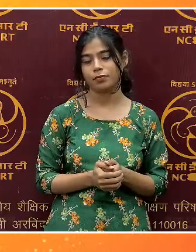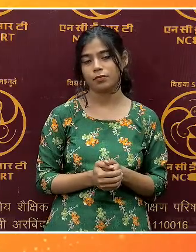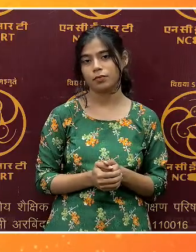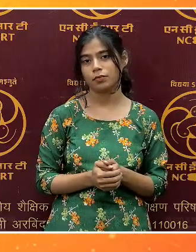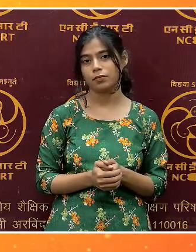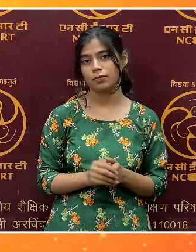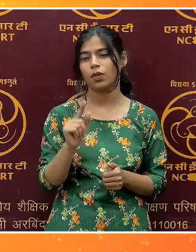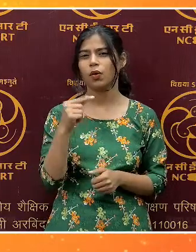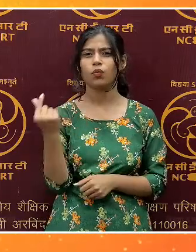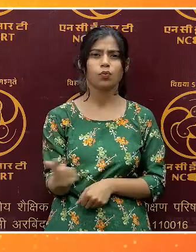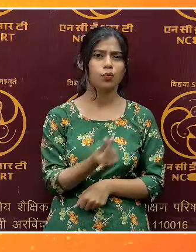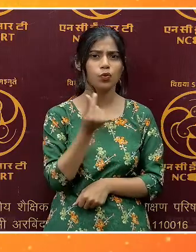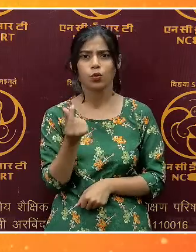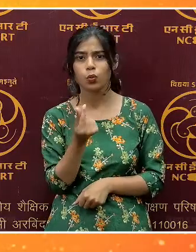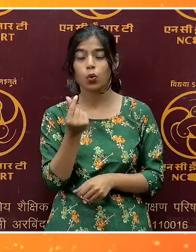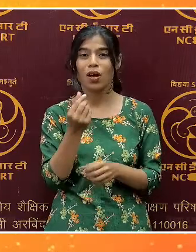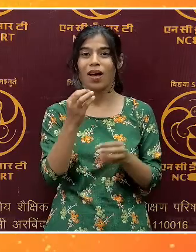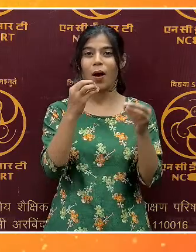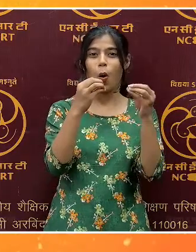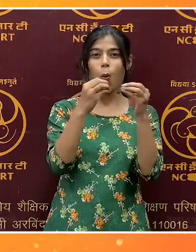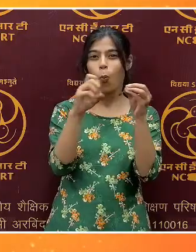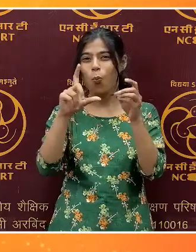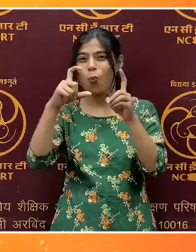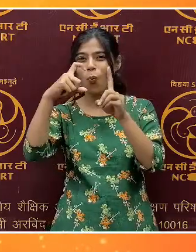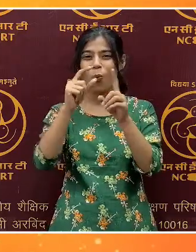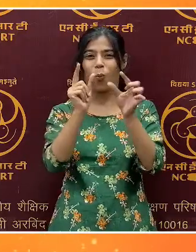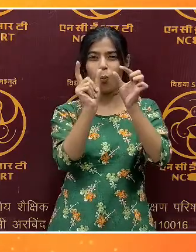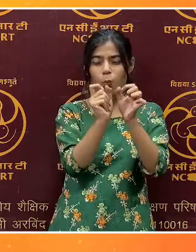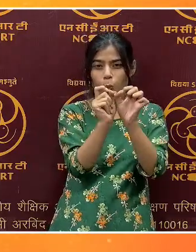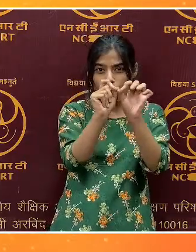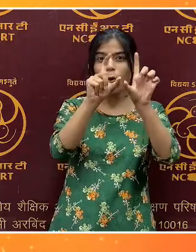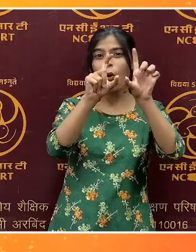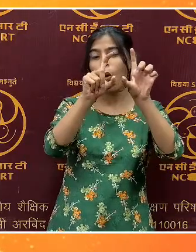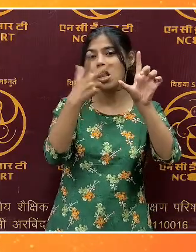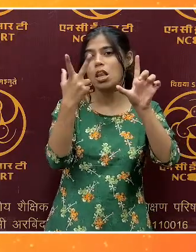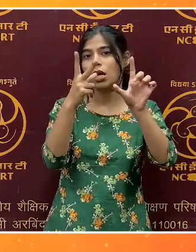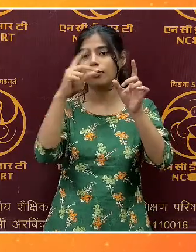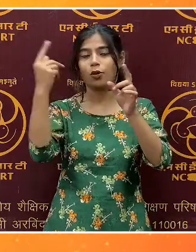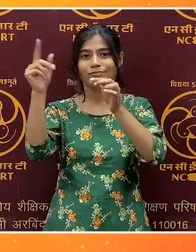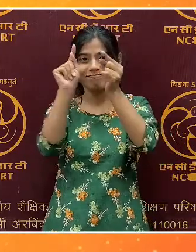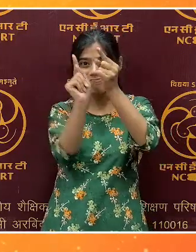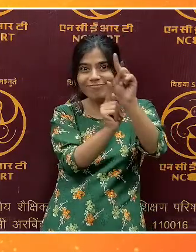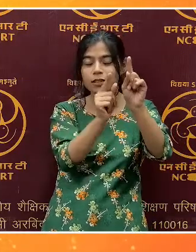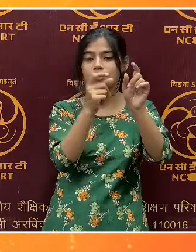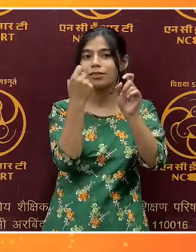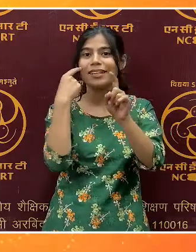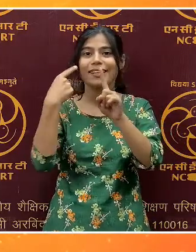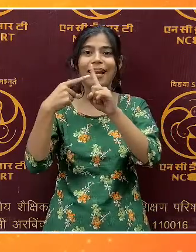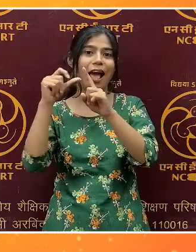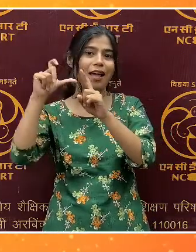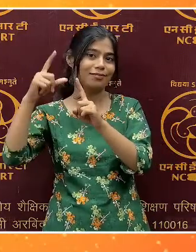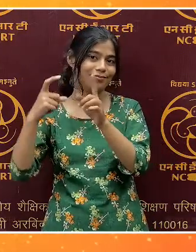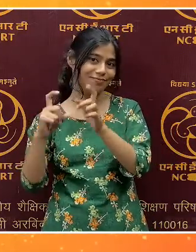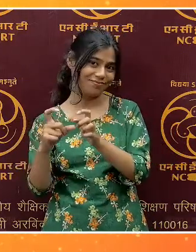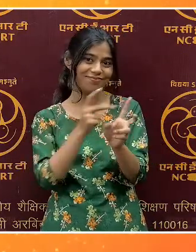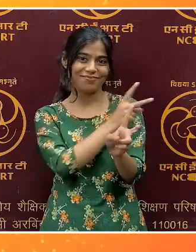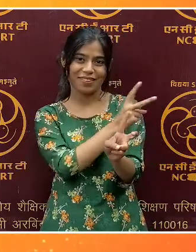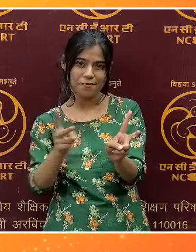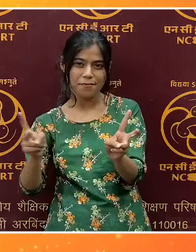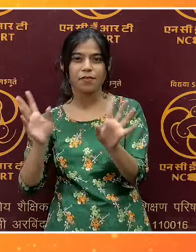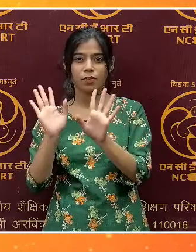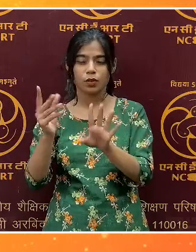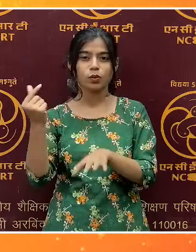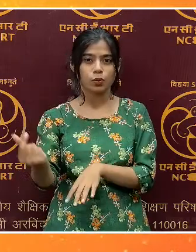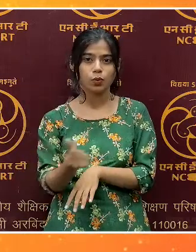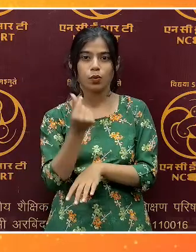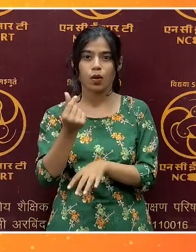We use bold italics to represent vectors. These are the symbols which we use. Alternately, we can also put